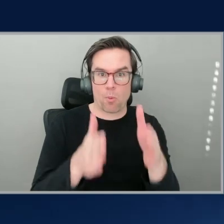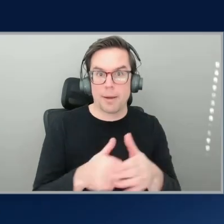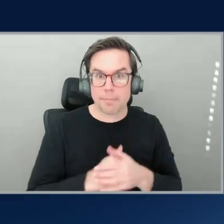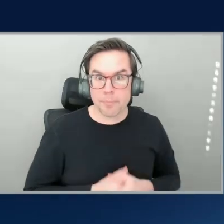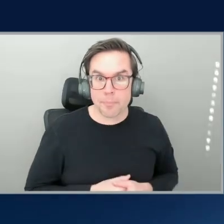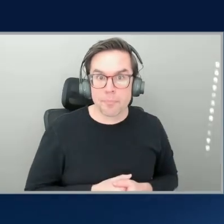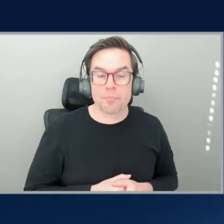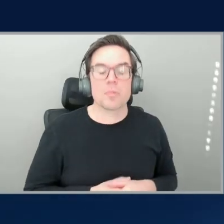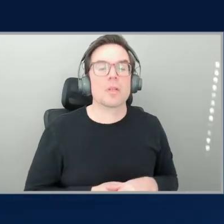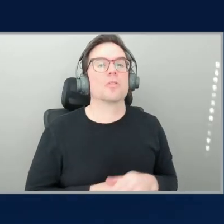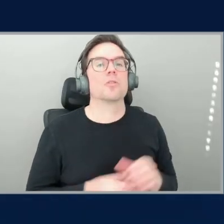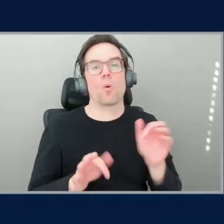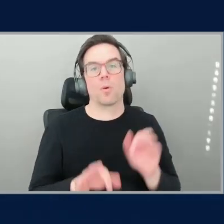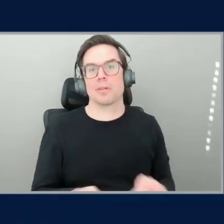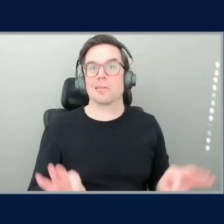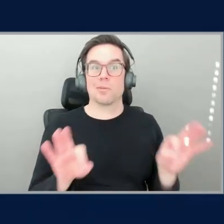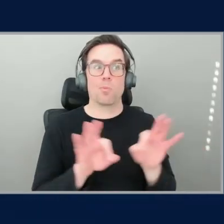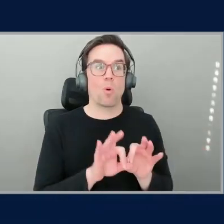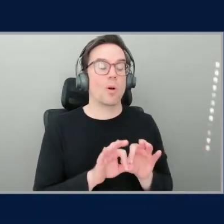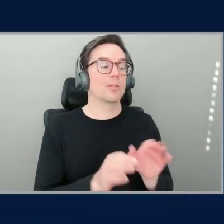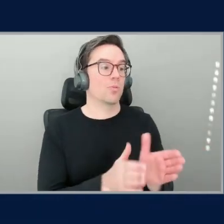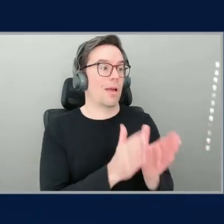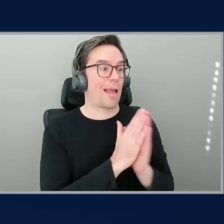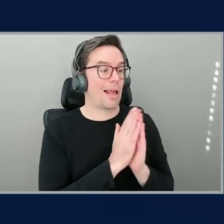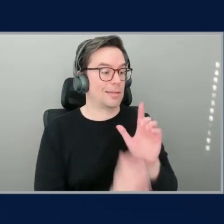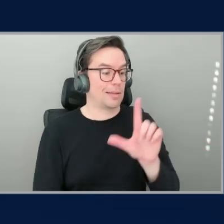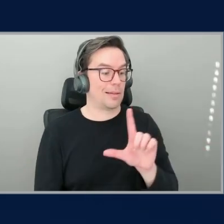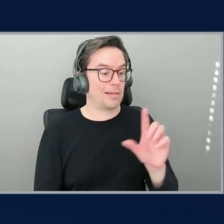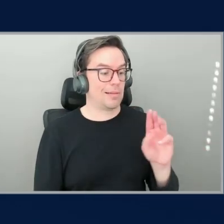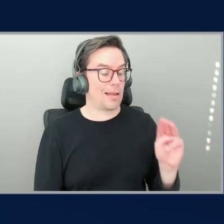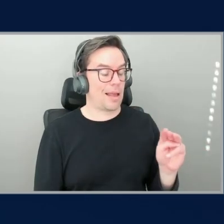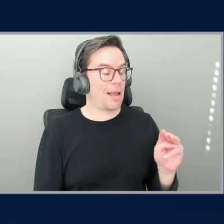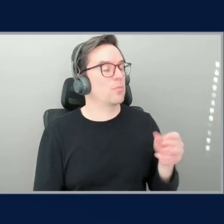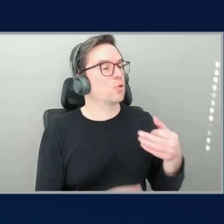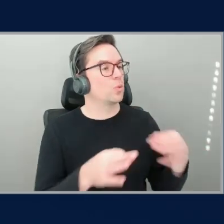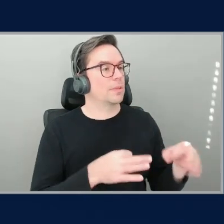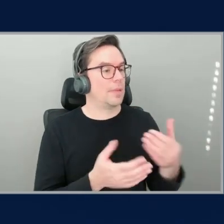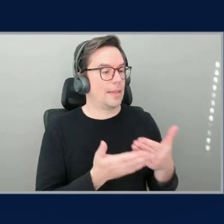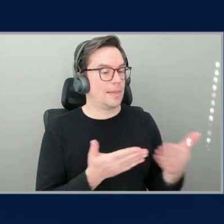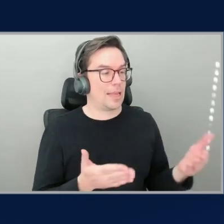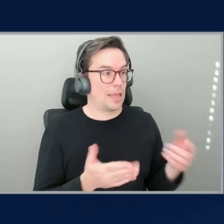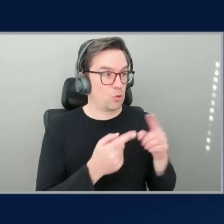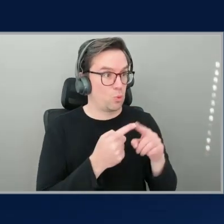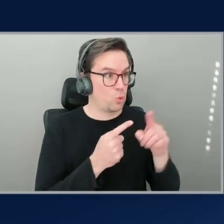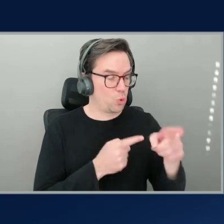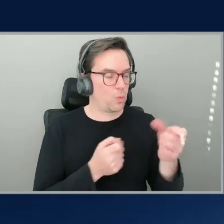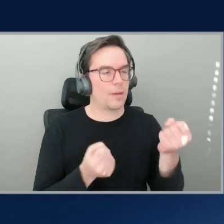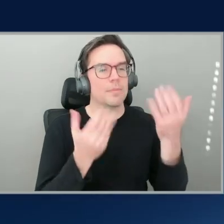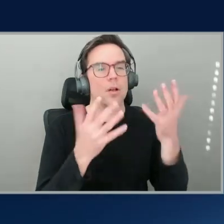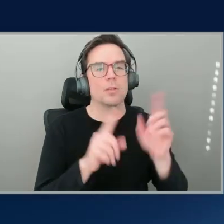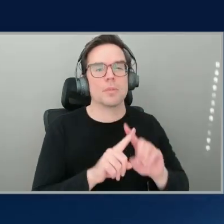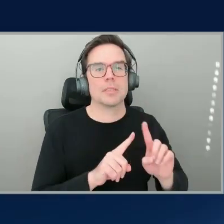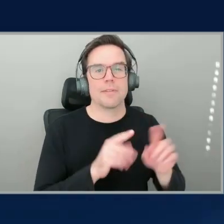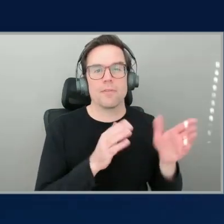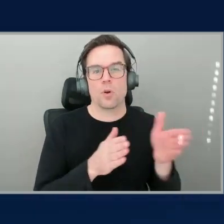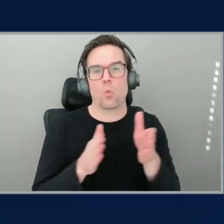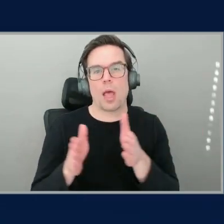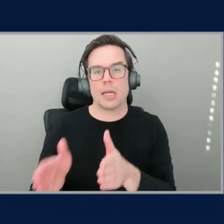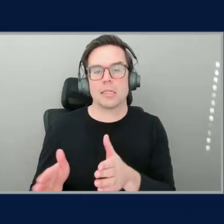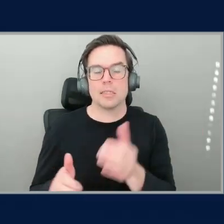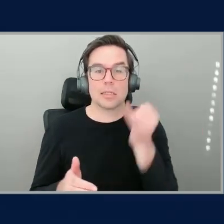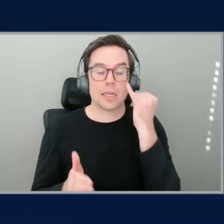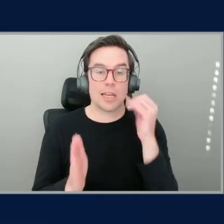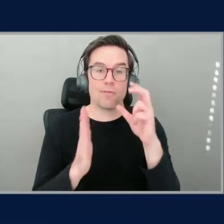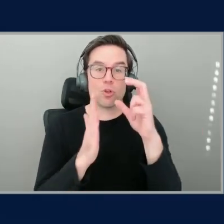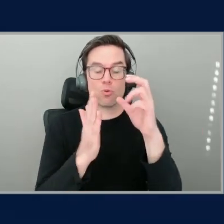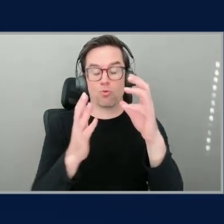model to explain things to you potentially in multiple different ways. Okay. And that's, chunk it up. It's going to get you faster in this